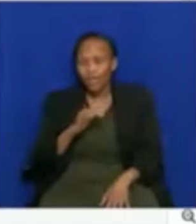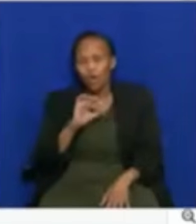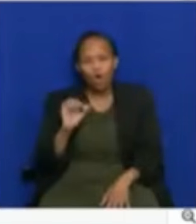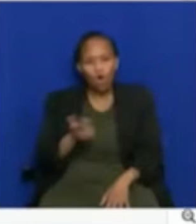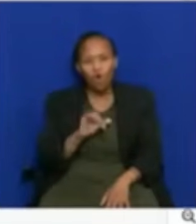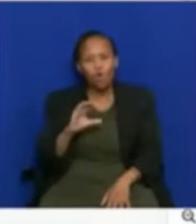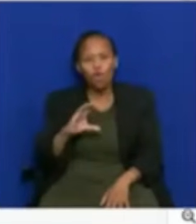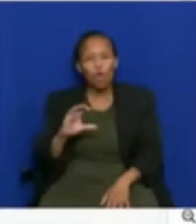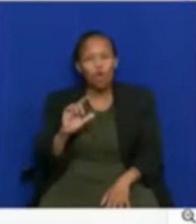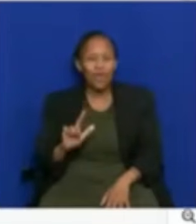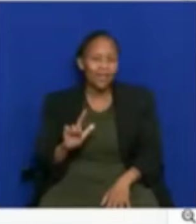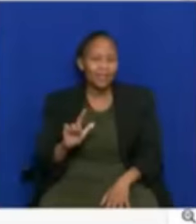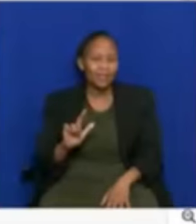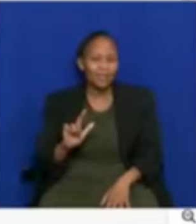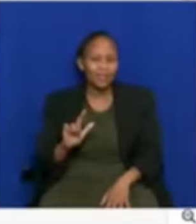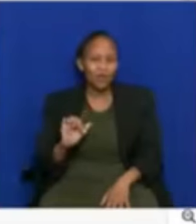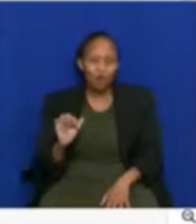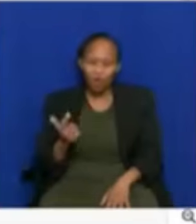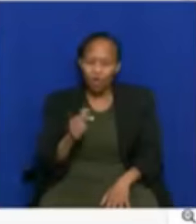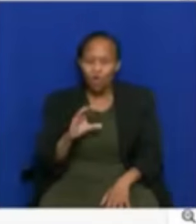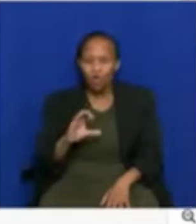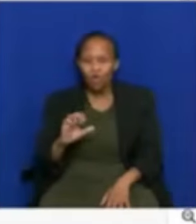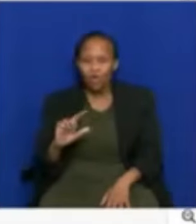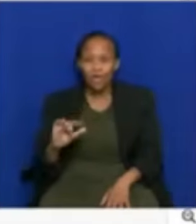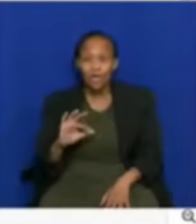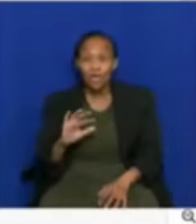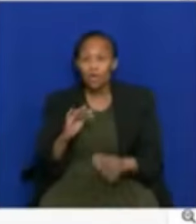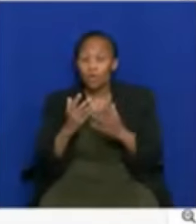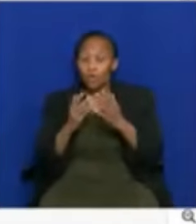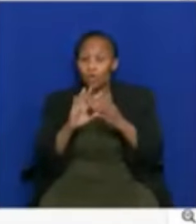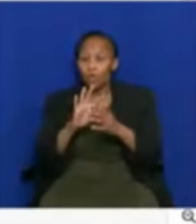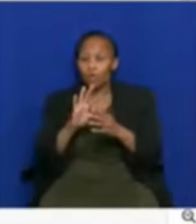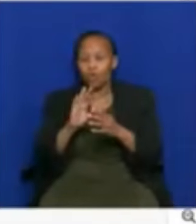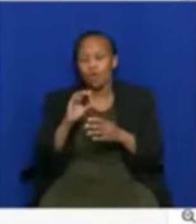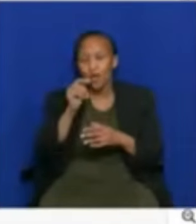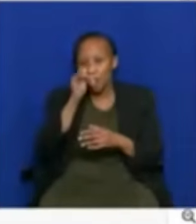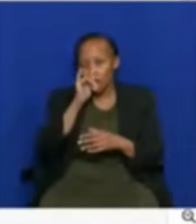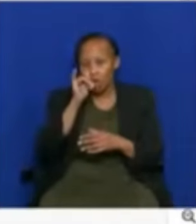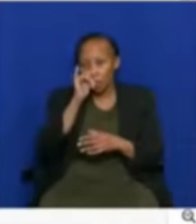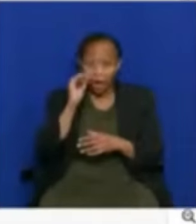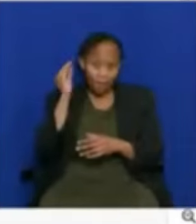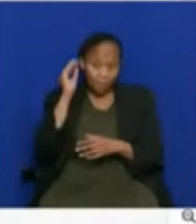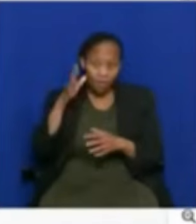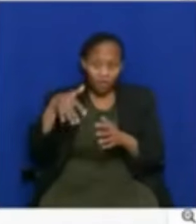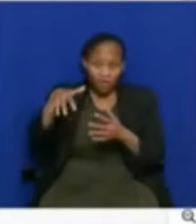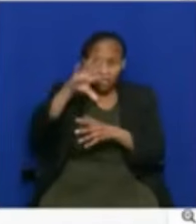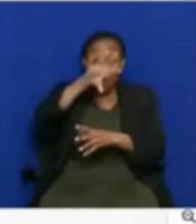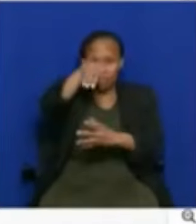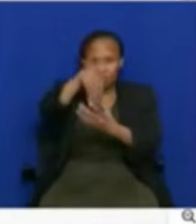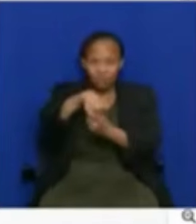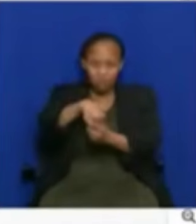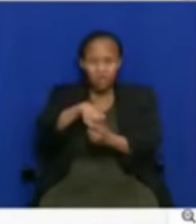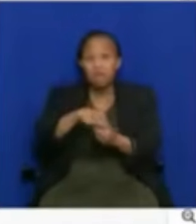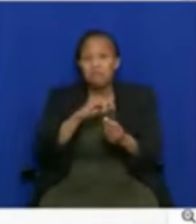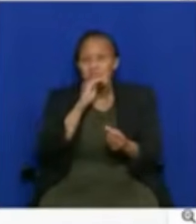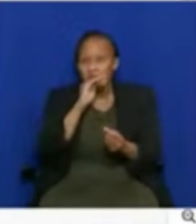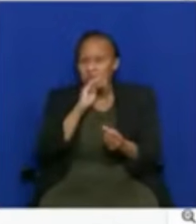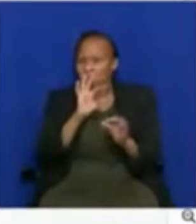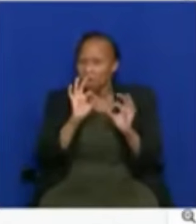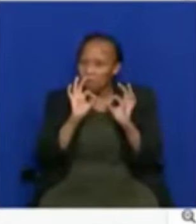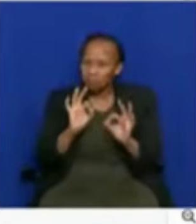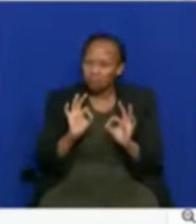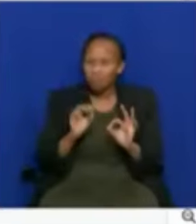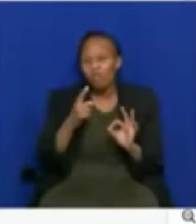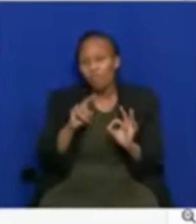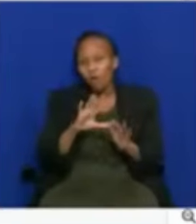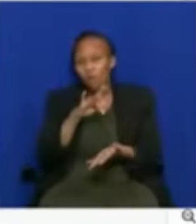colonels employed in crime intelligence, none of them are suitable for the post to which they are appointed. Commissioner, where are you